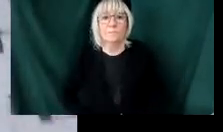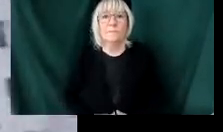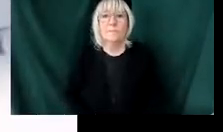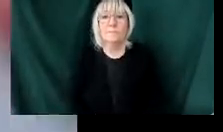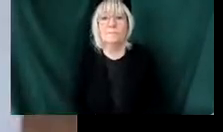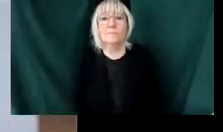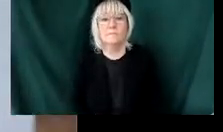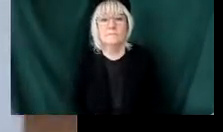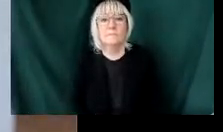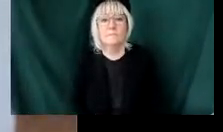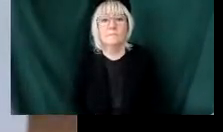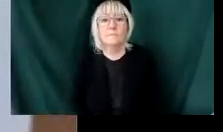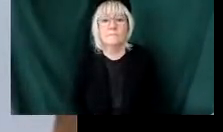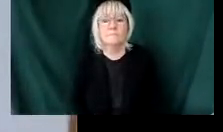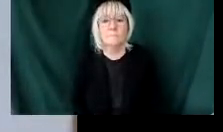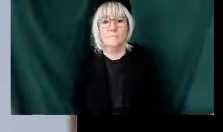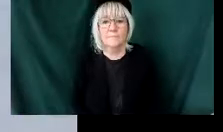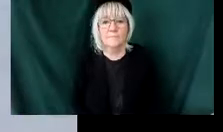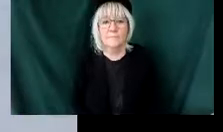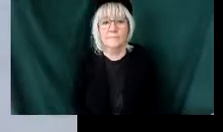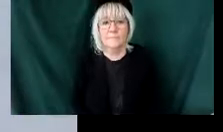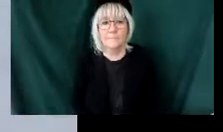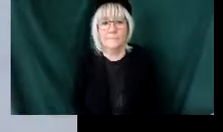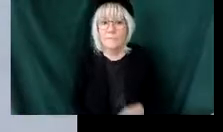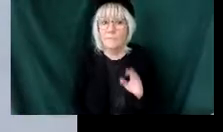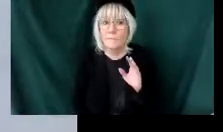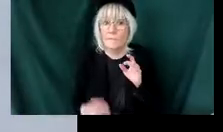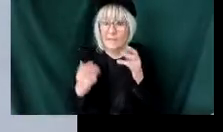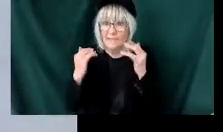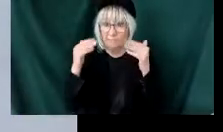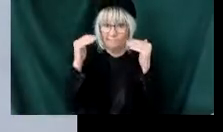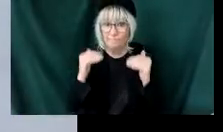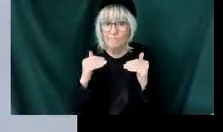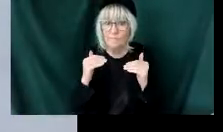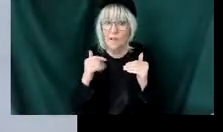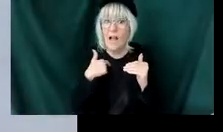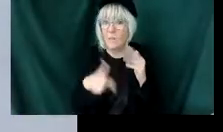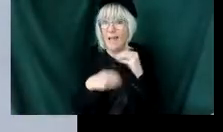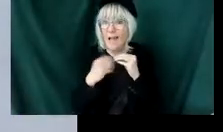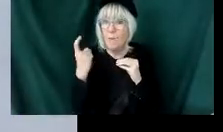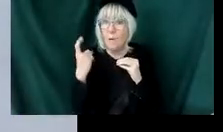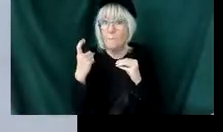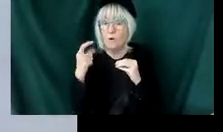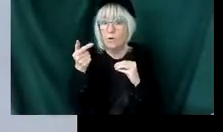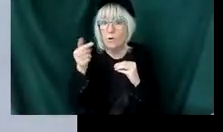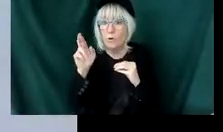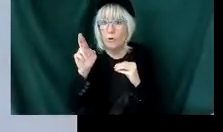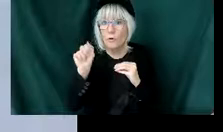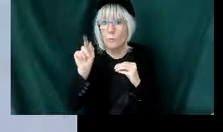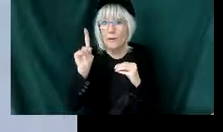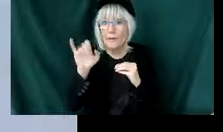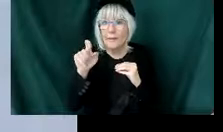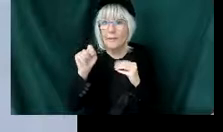So now I'm going to zoom out. Right here, I'm going to do one more gradient.